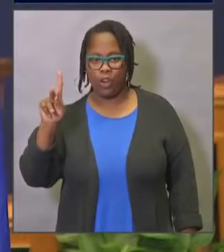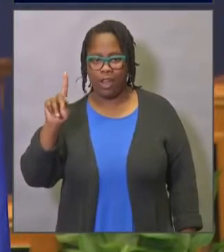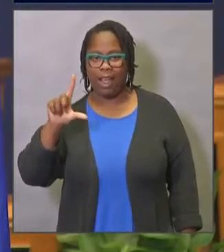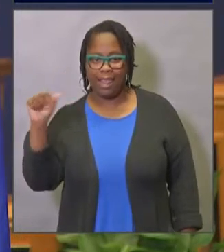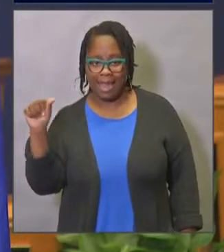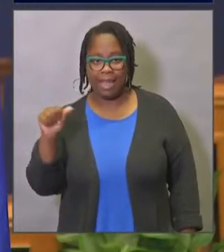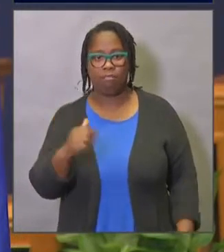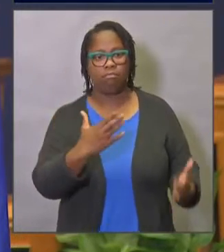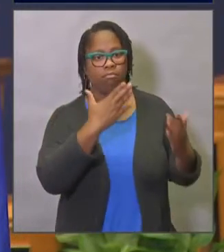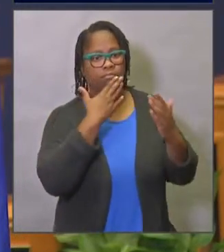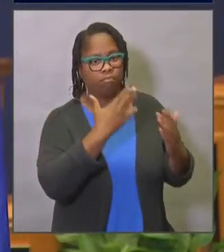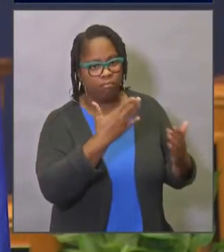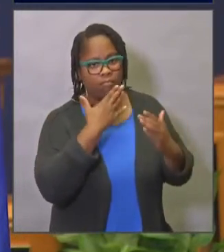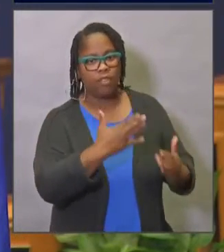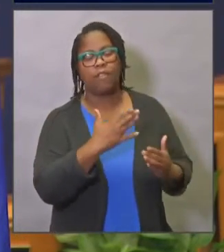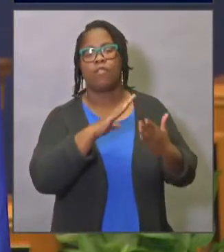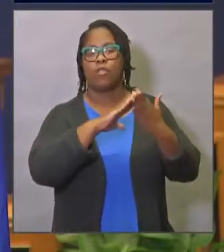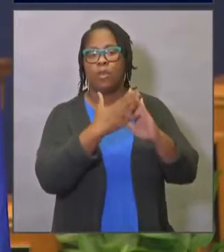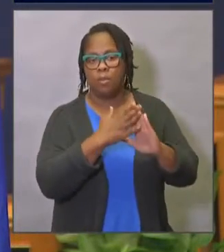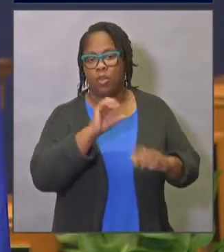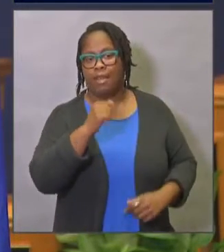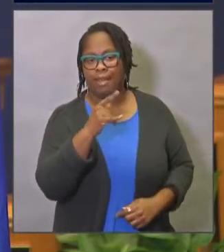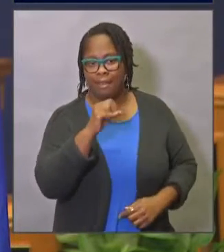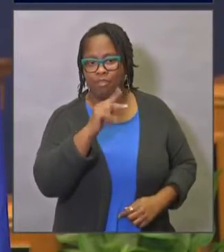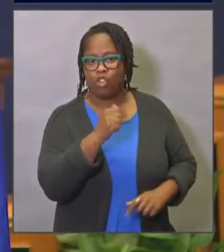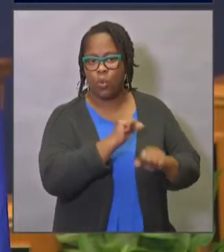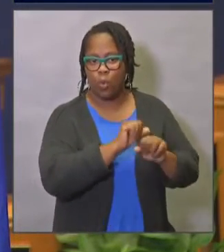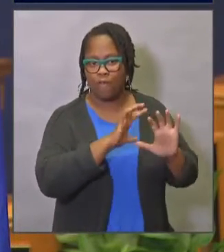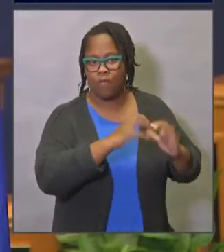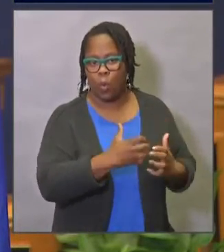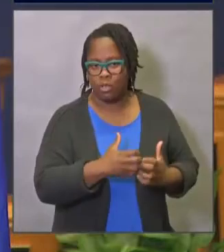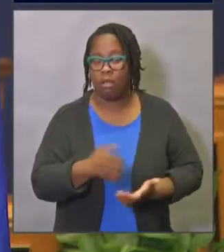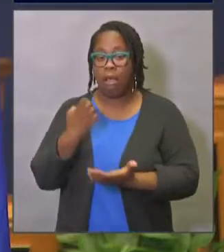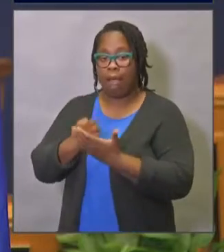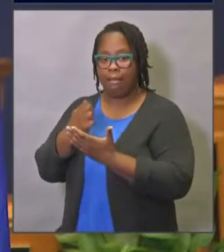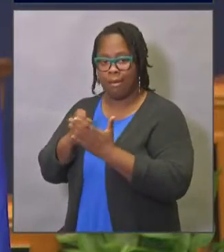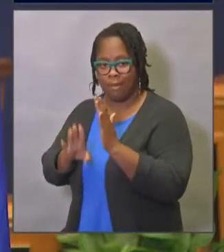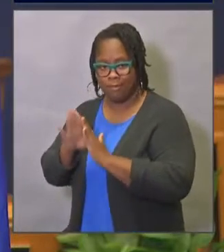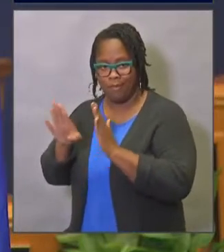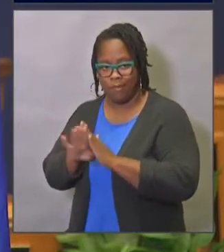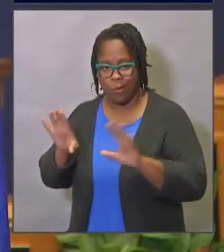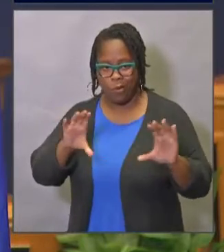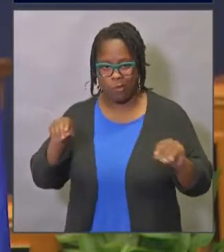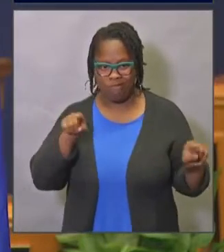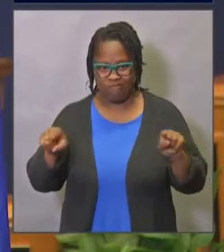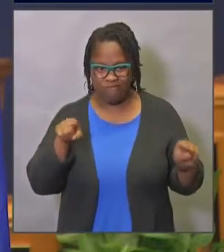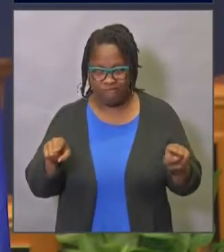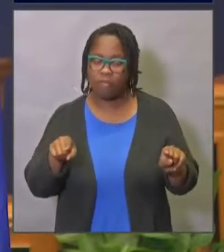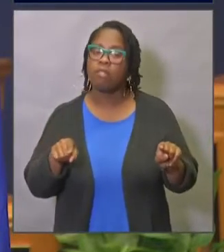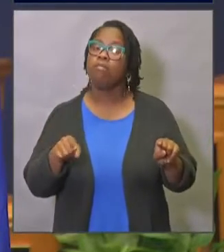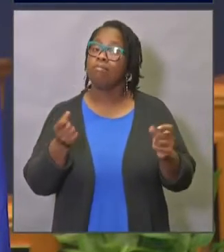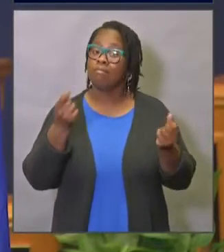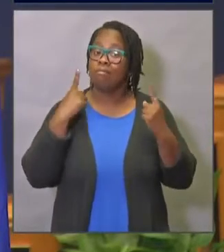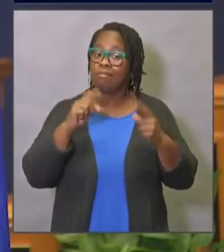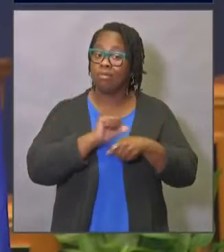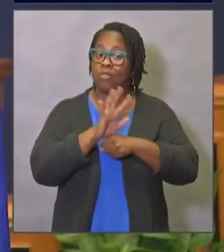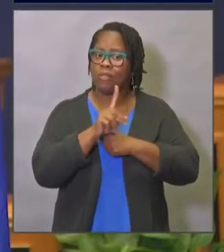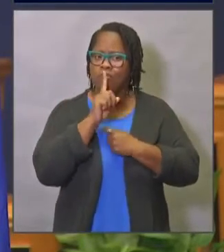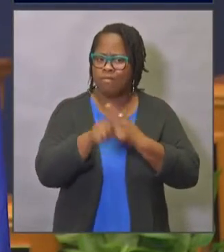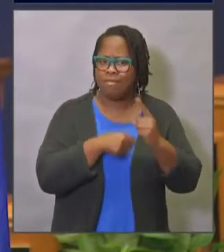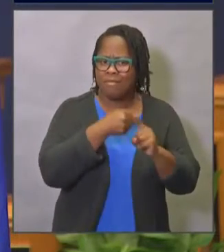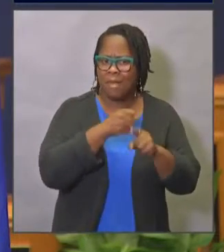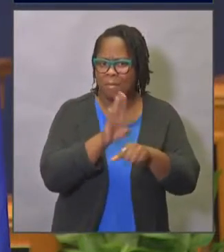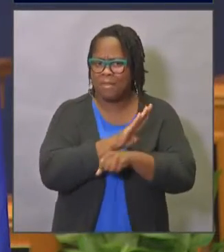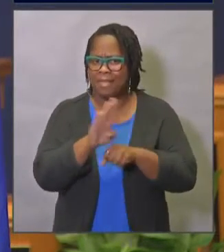and the Economic Development Corporation. The public health restrictions, although necessary, impact businesses, including those who